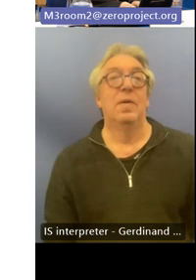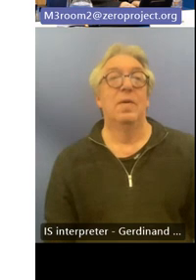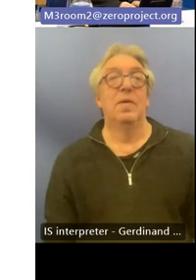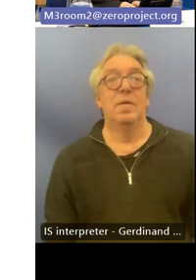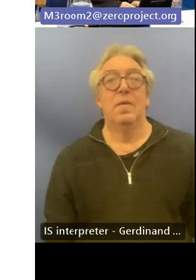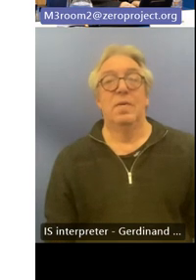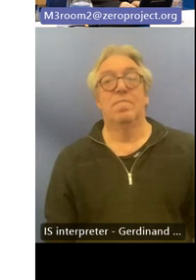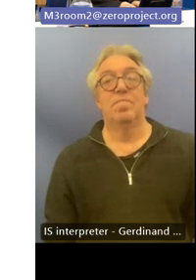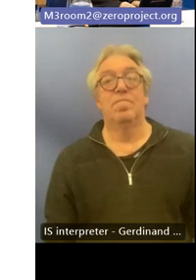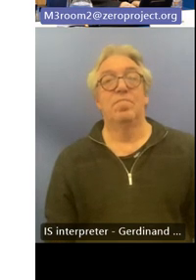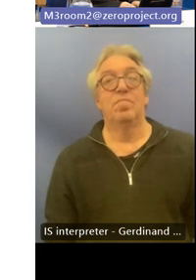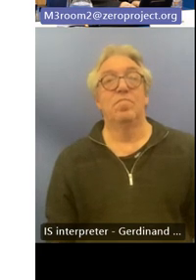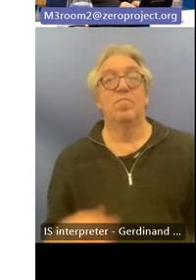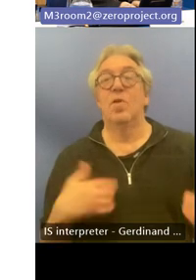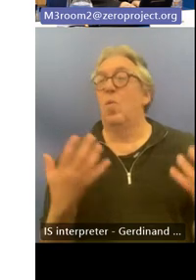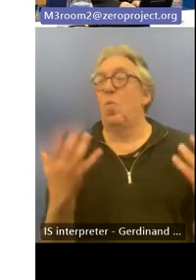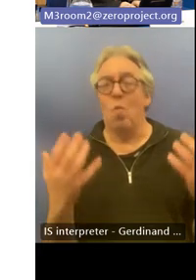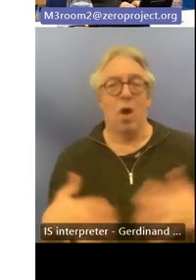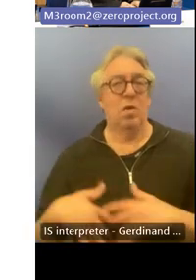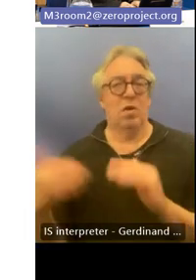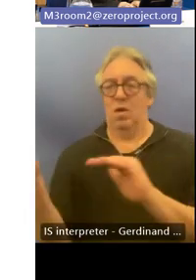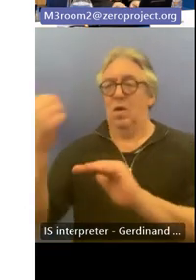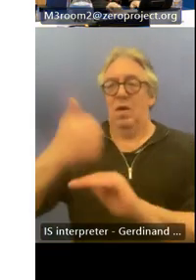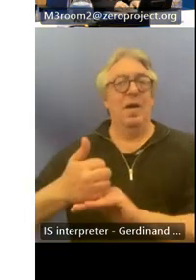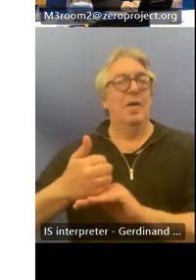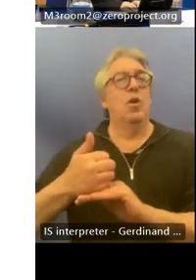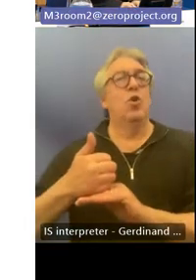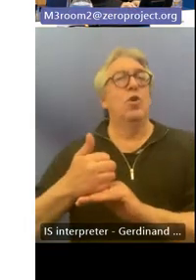job skill training center.